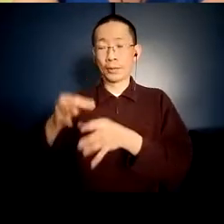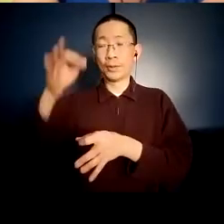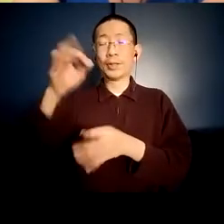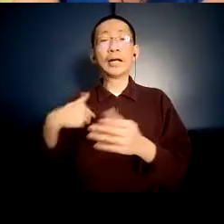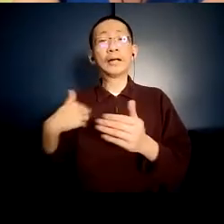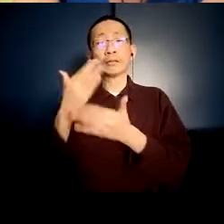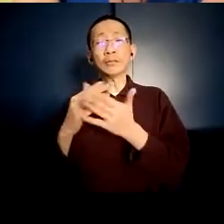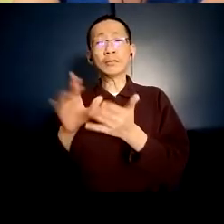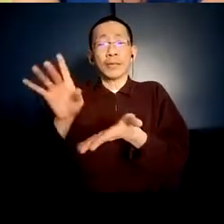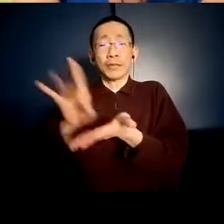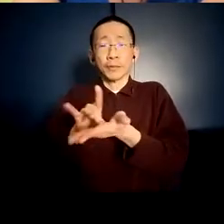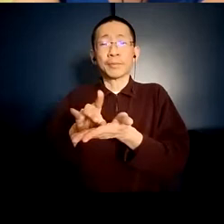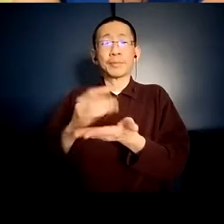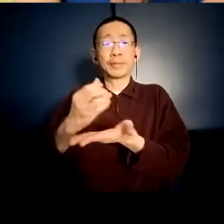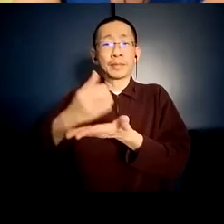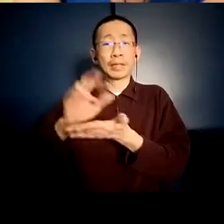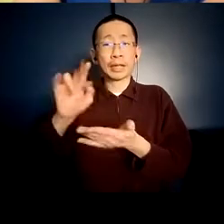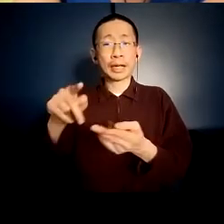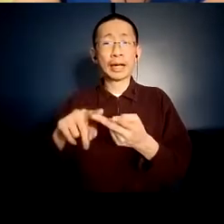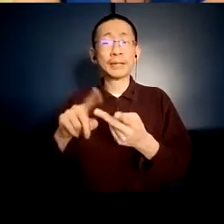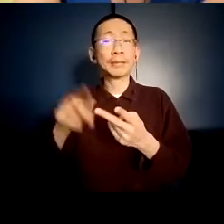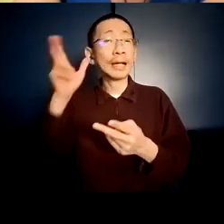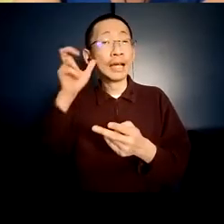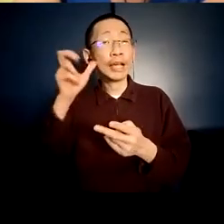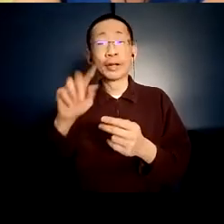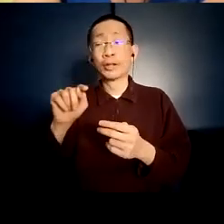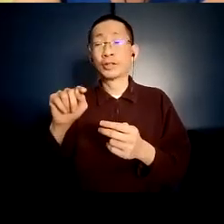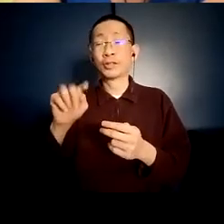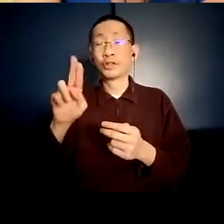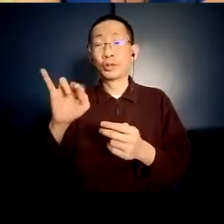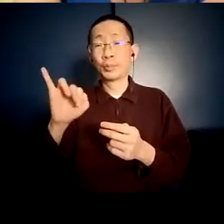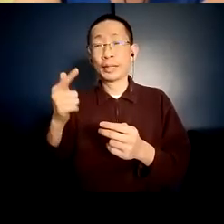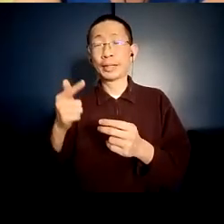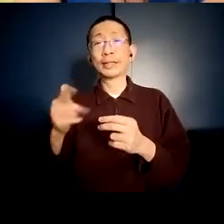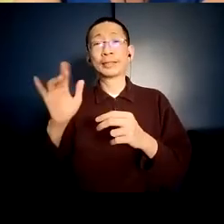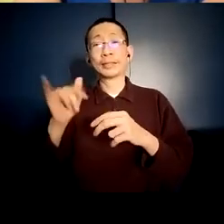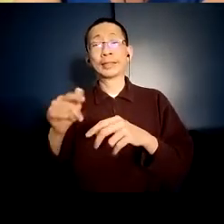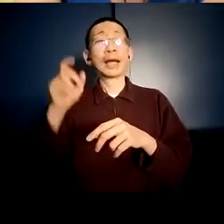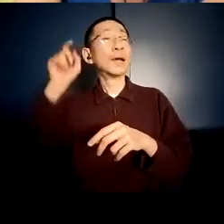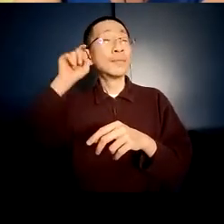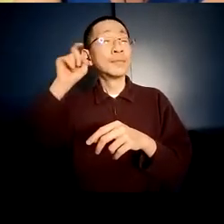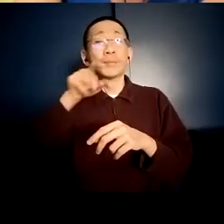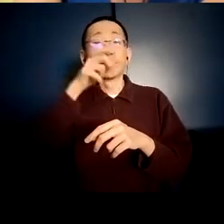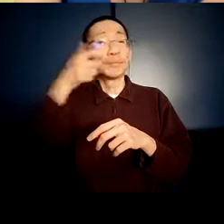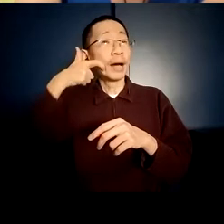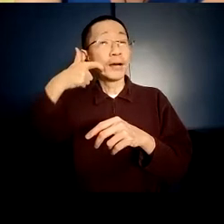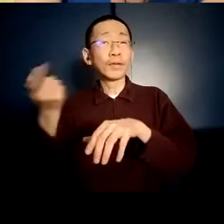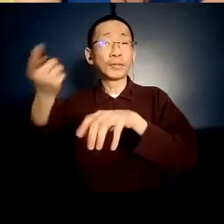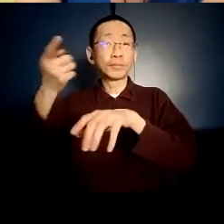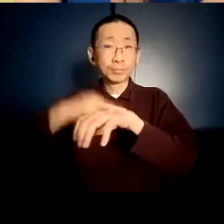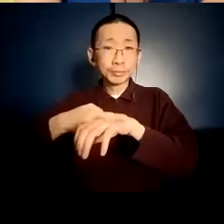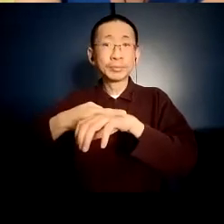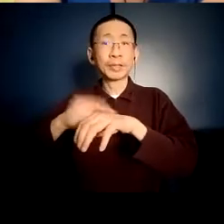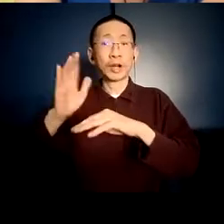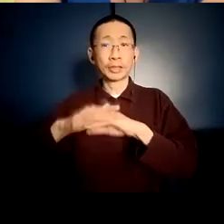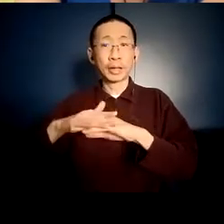and a piece of hearing aid tubing in it. And the microphone ports on top of the microphone, I just put this plunger on top of them. And